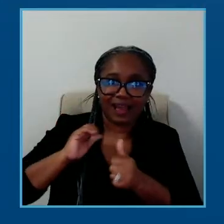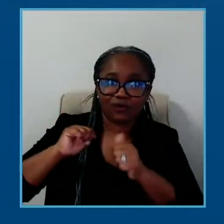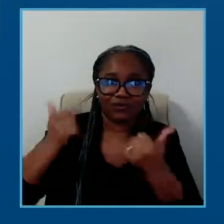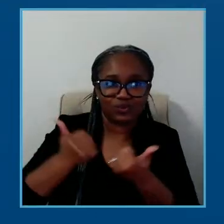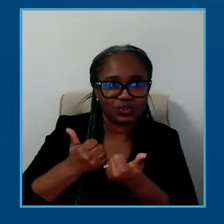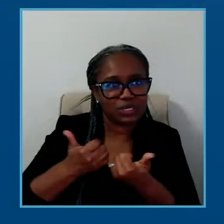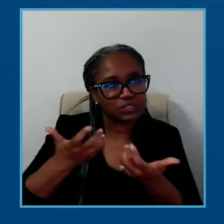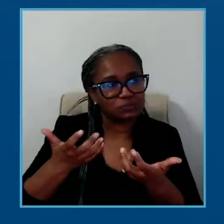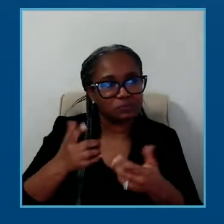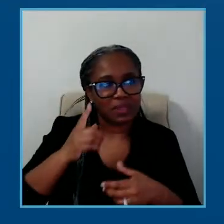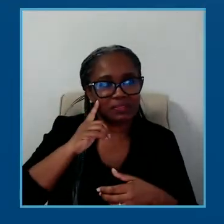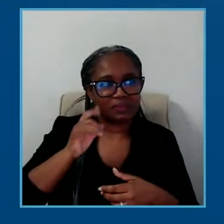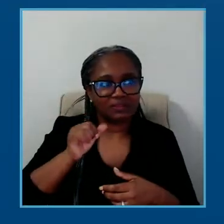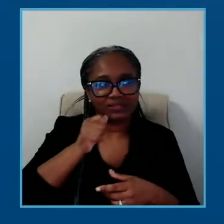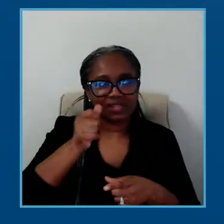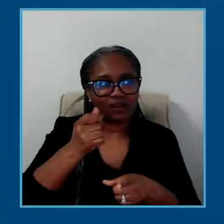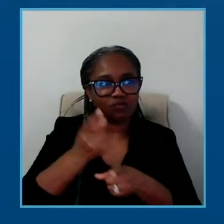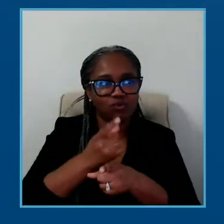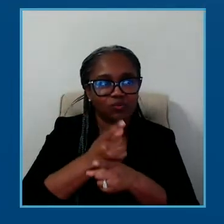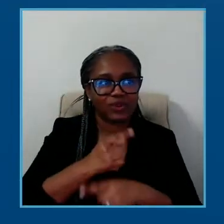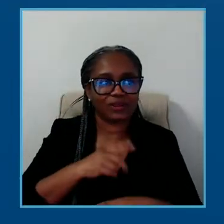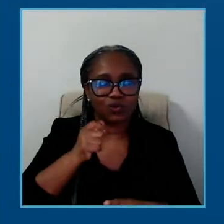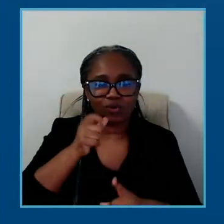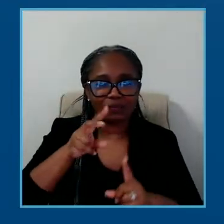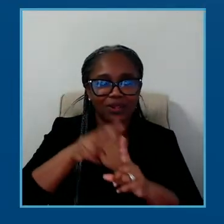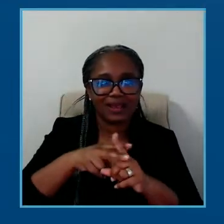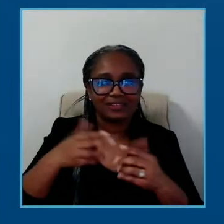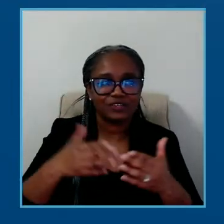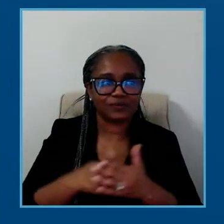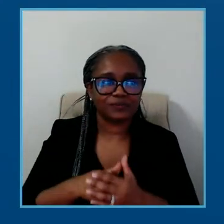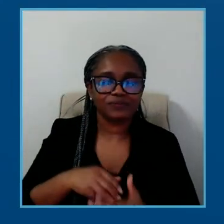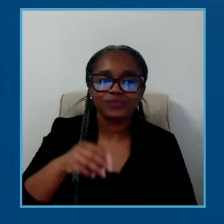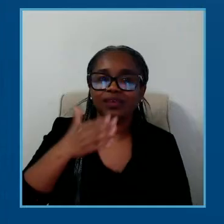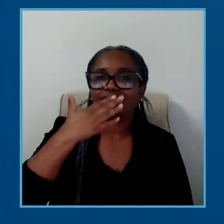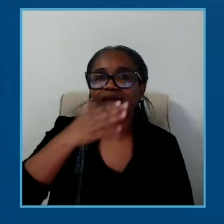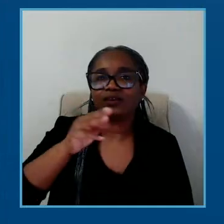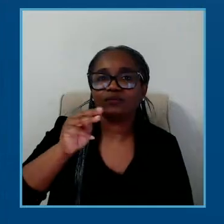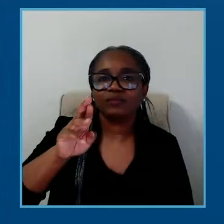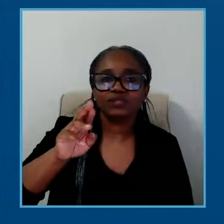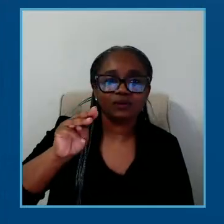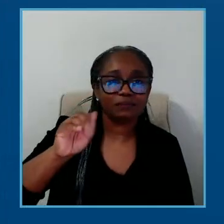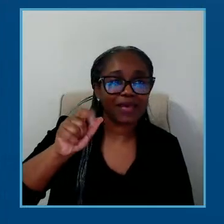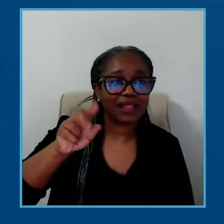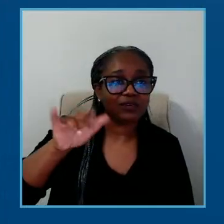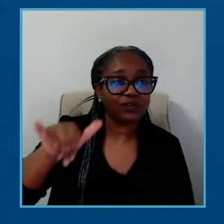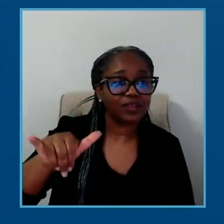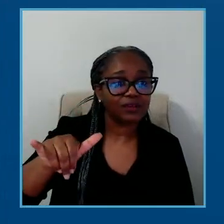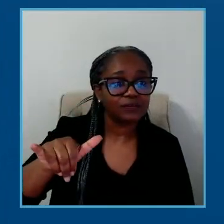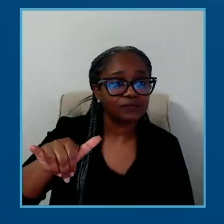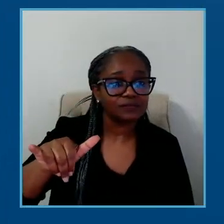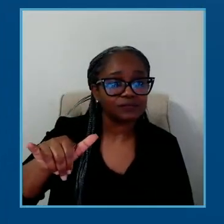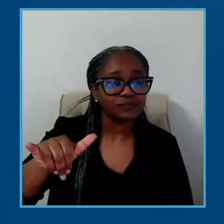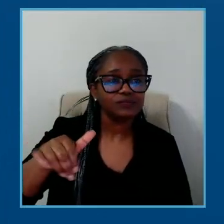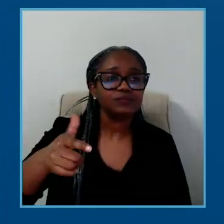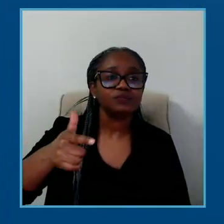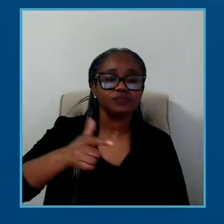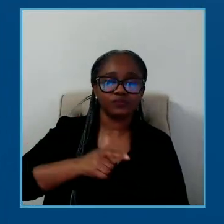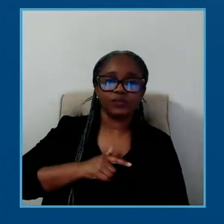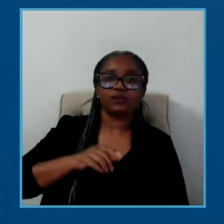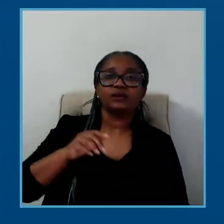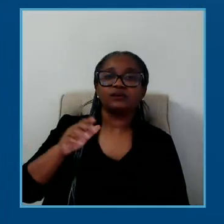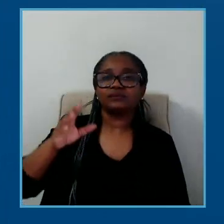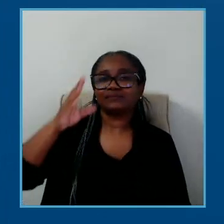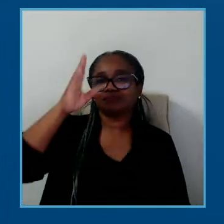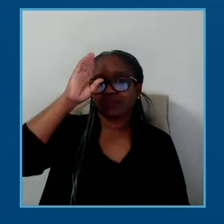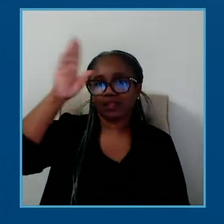Thank you very much, Mr. Chairman. Which side? I mean, just in terms of opposition side, has 3 minutes. I'm in opposition to the resolution that's been